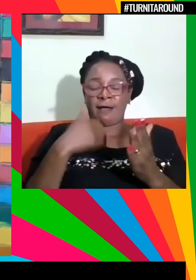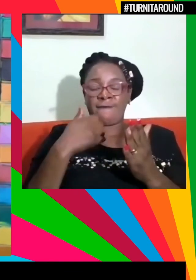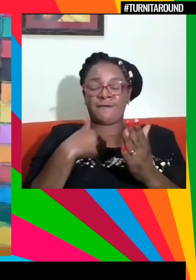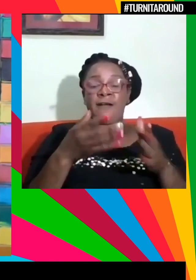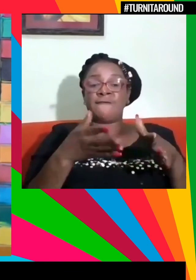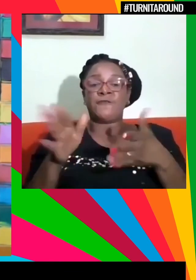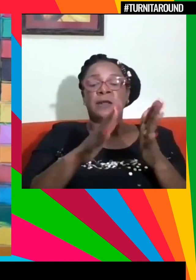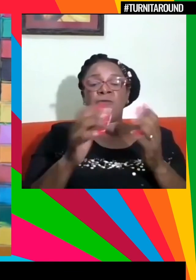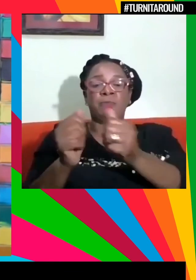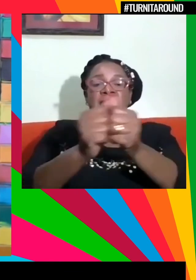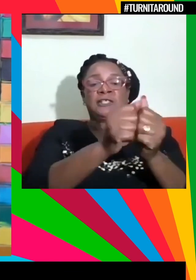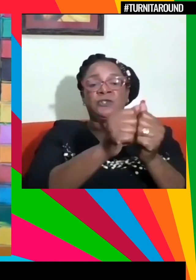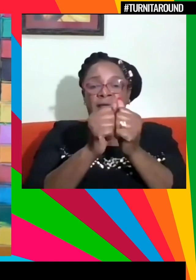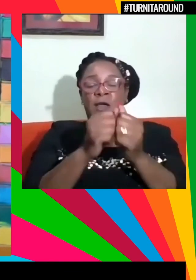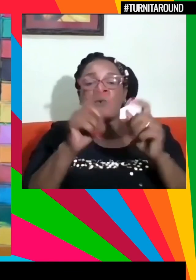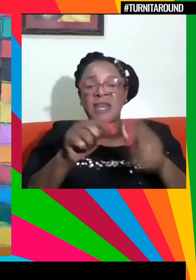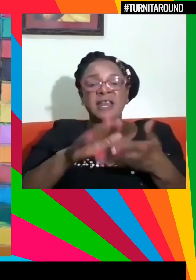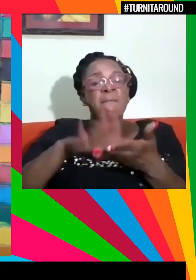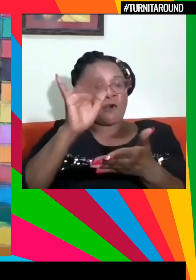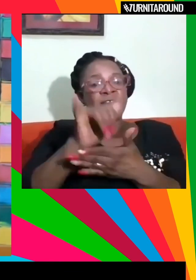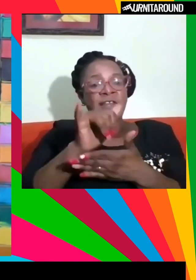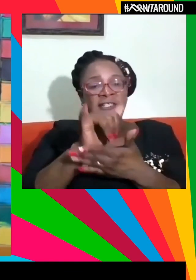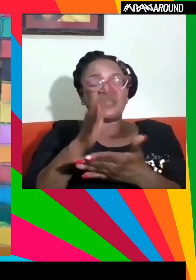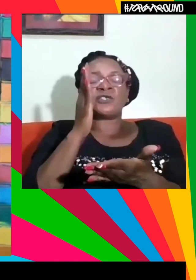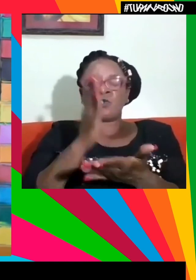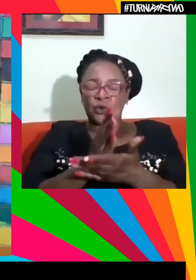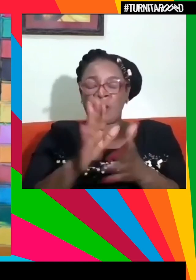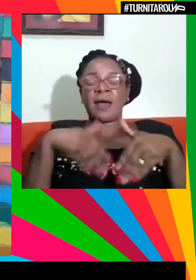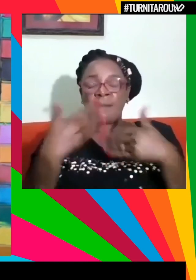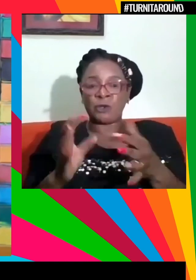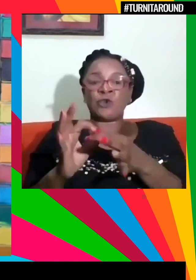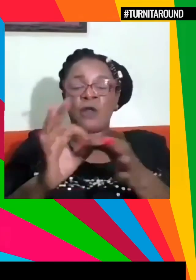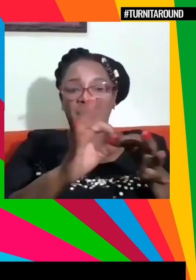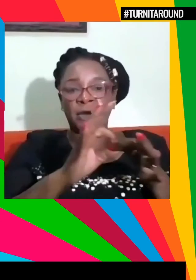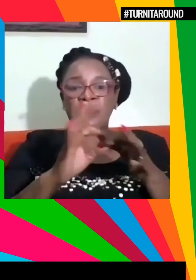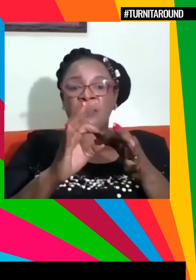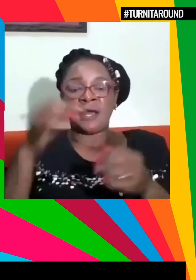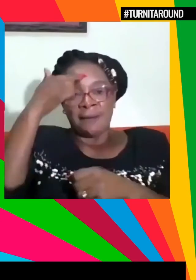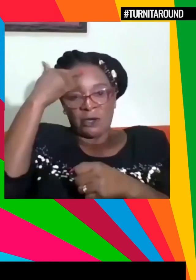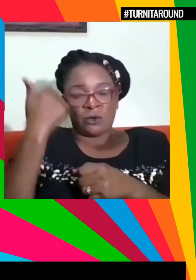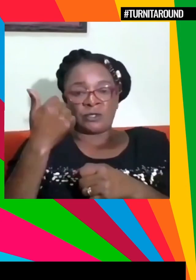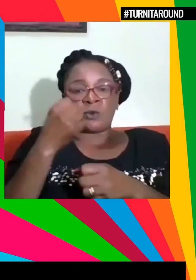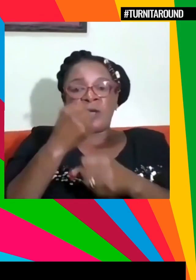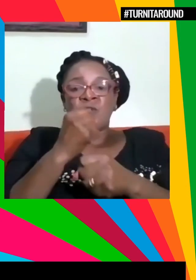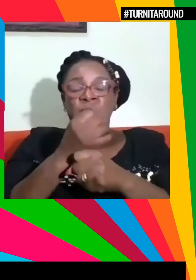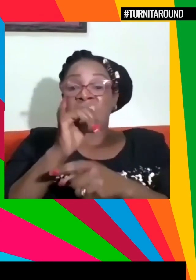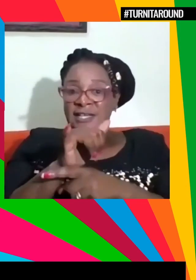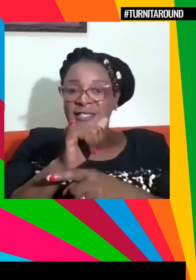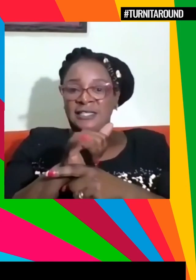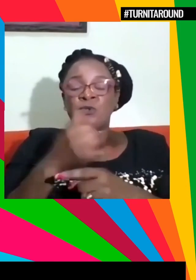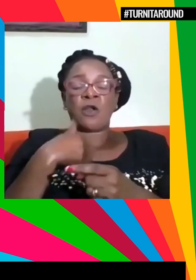that together. And we need more of that. It is truly about collaboration, because we won't do this alone. It's going to take all